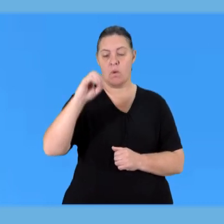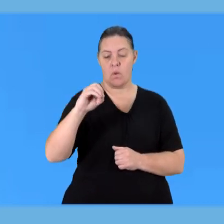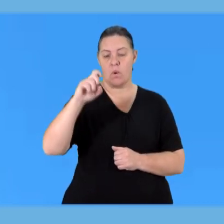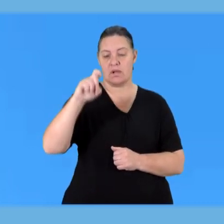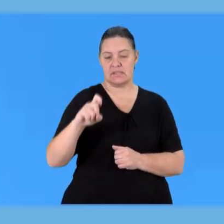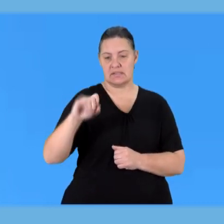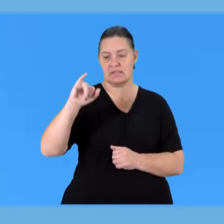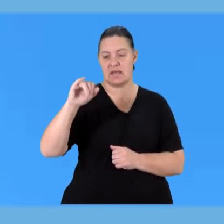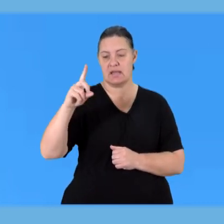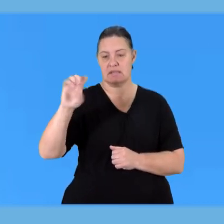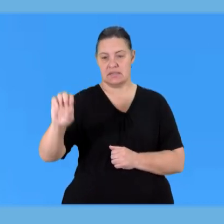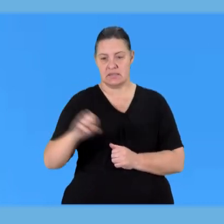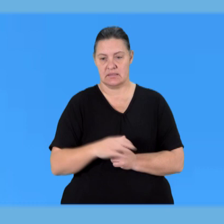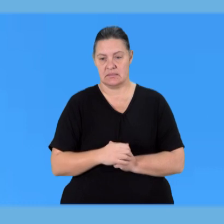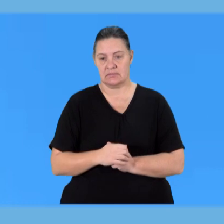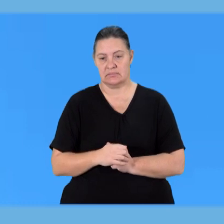calcium